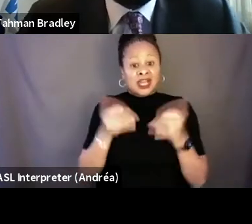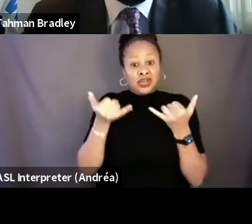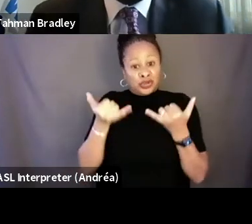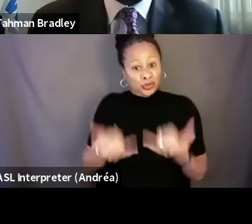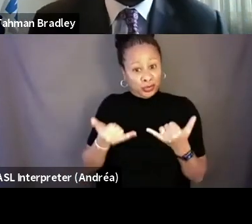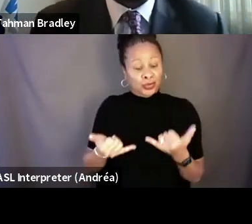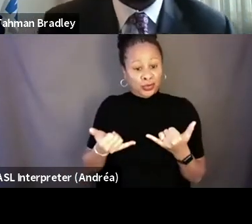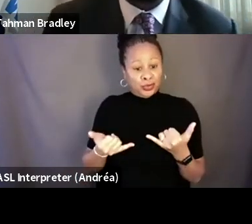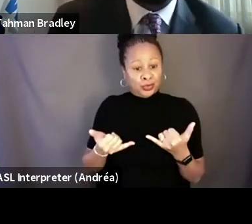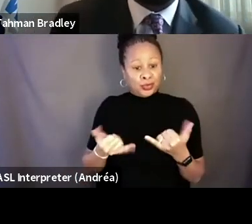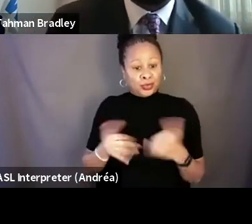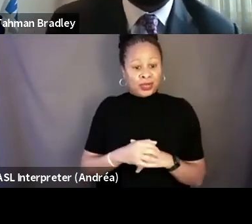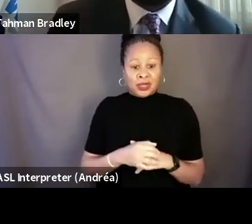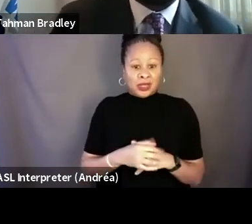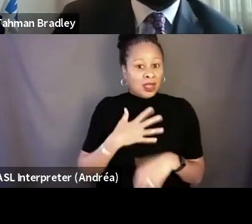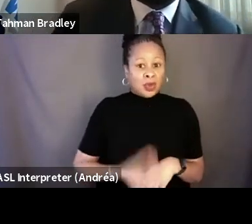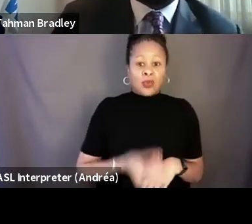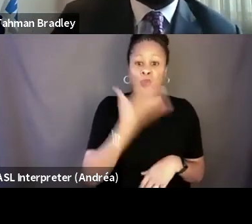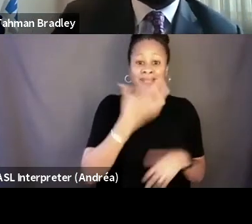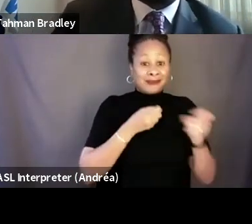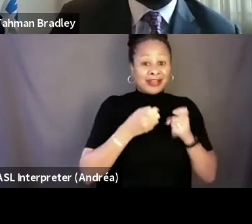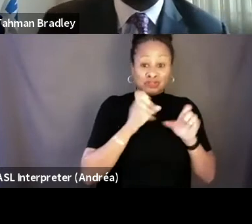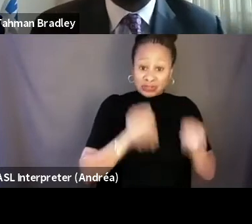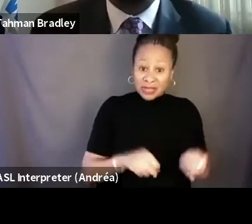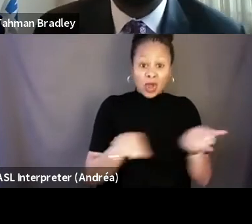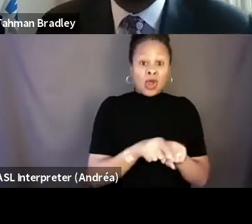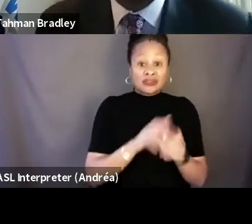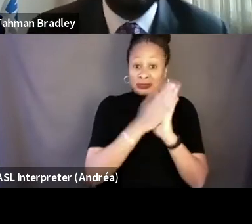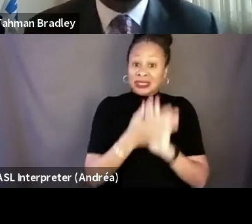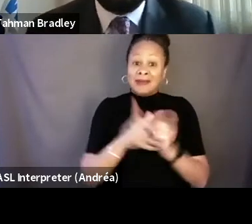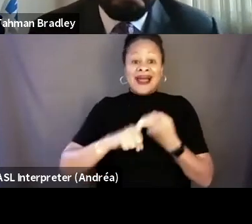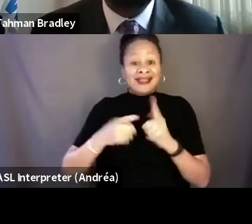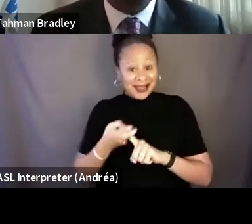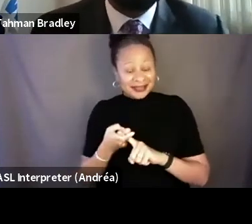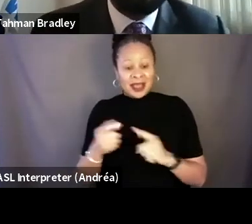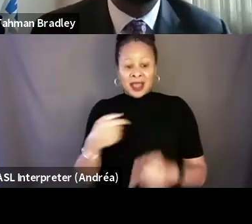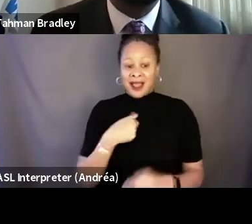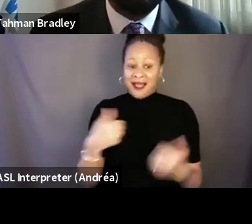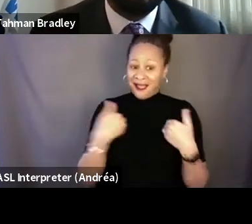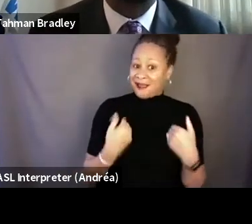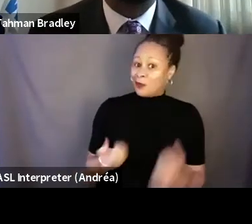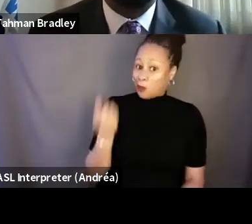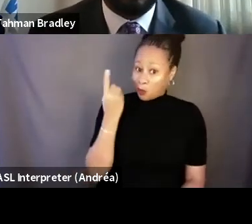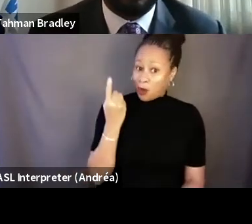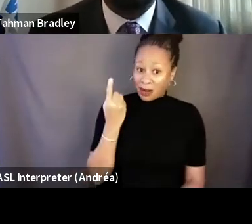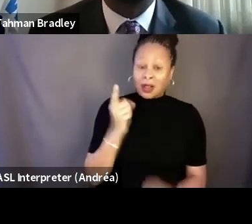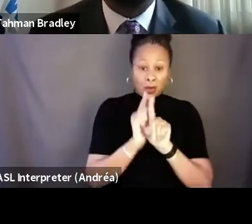currently, white managers can also be allies. I had a white